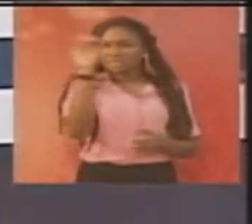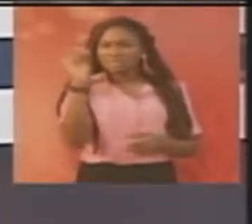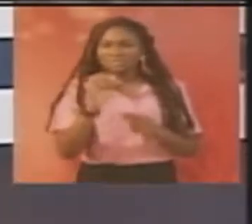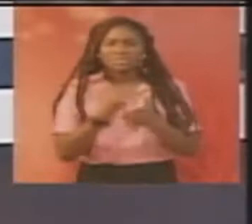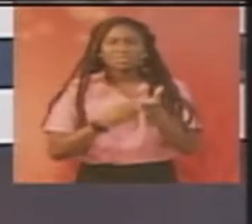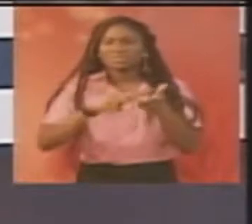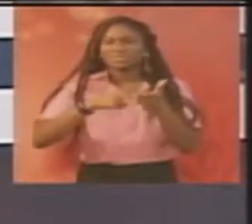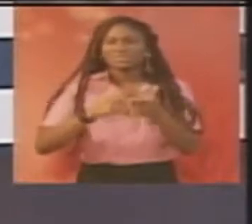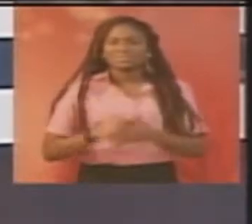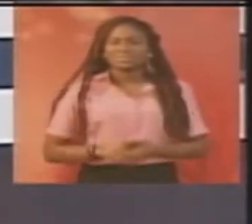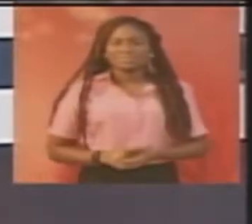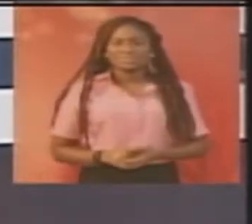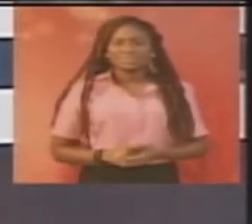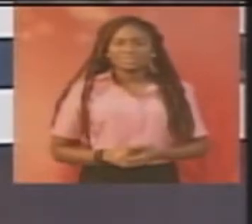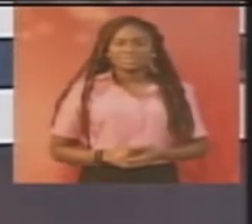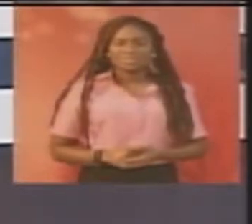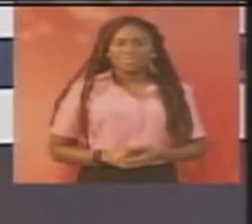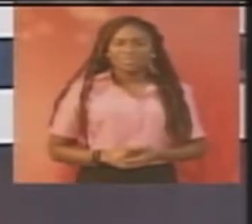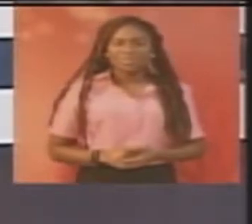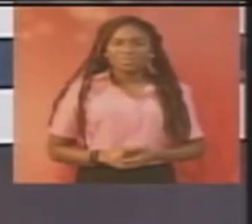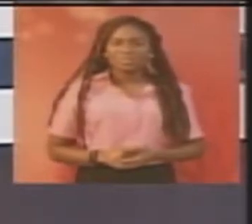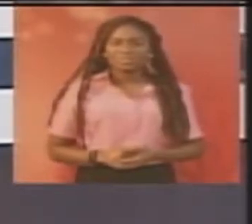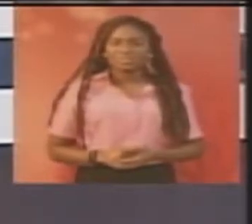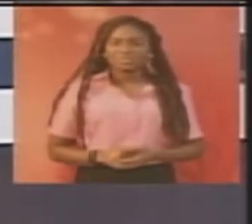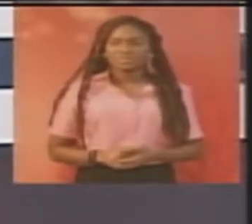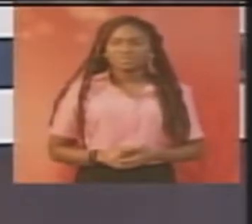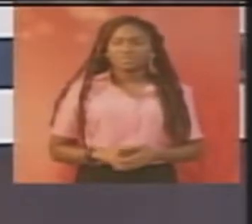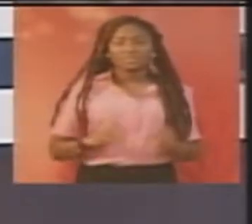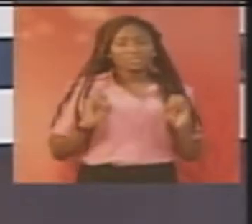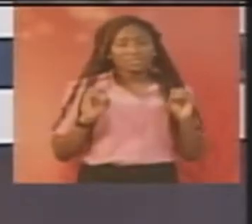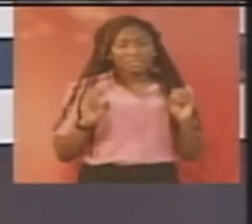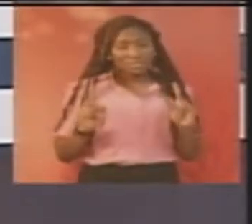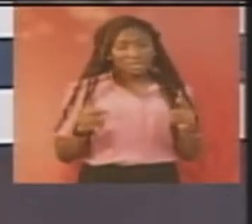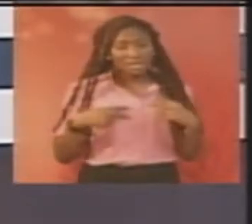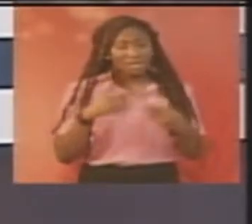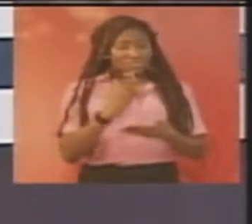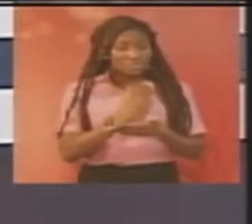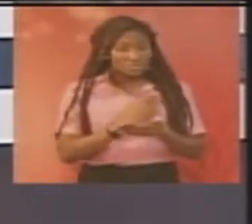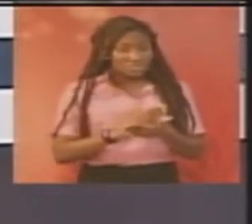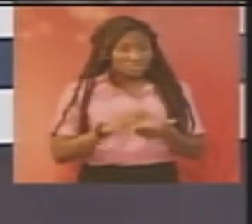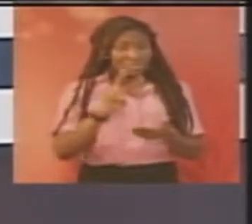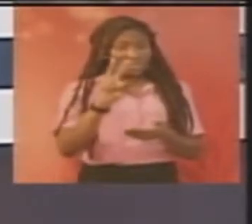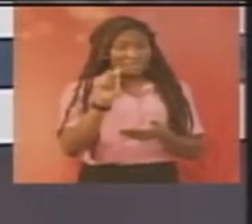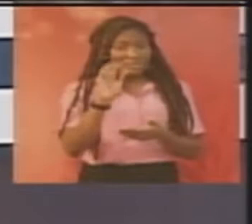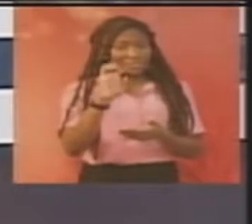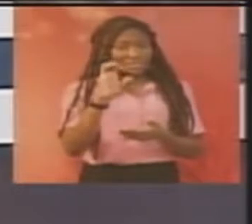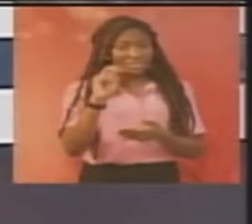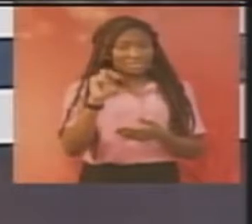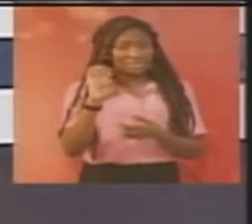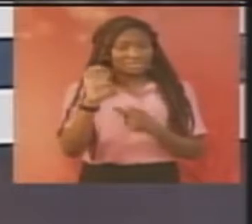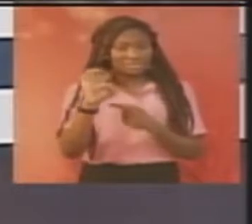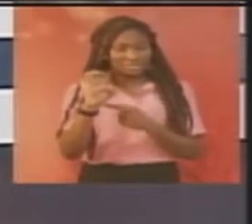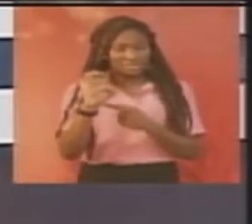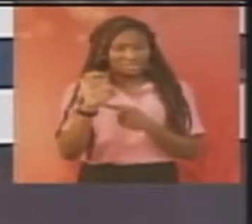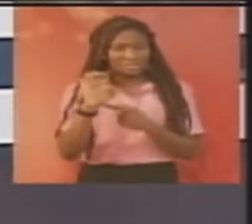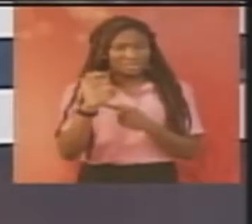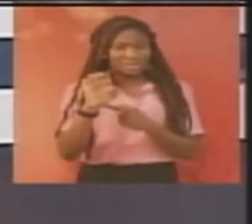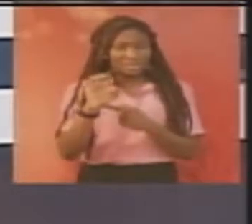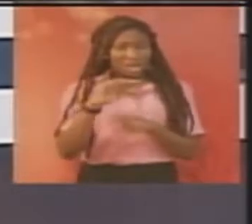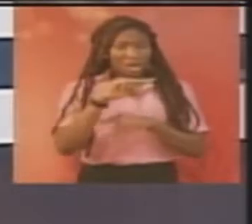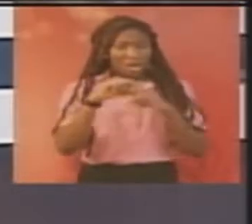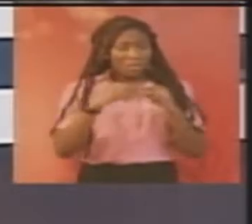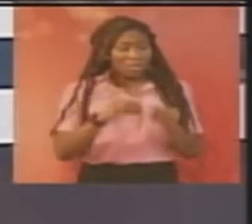Right. Okay. So basically, there are certain vaccines that we report to PAHO